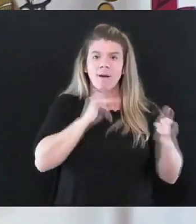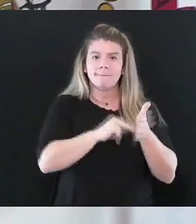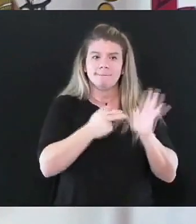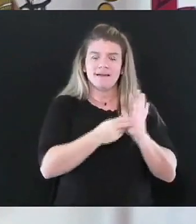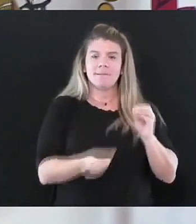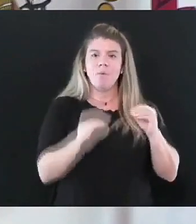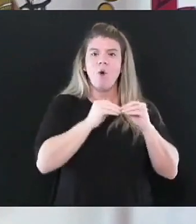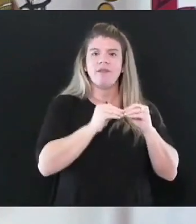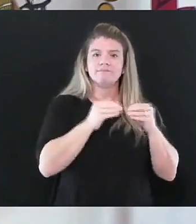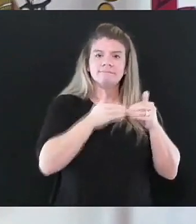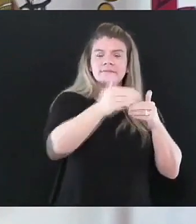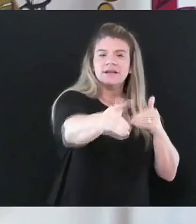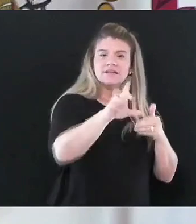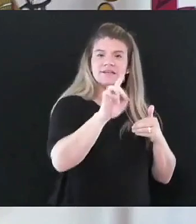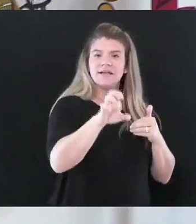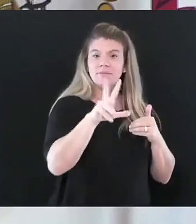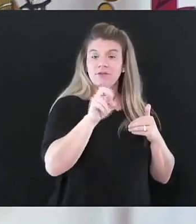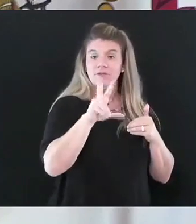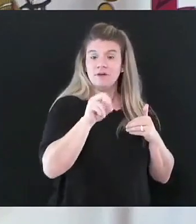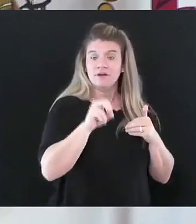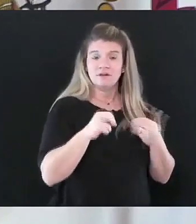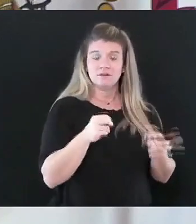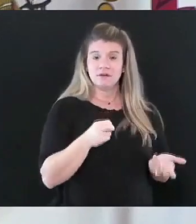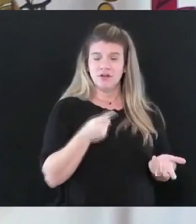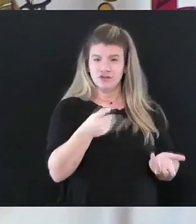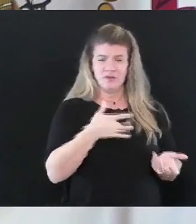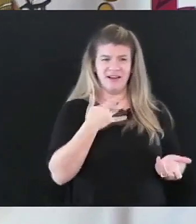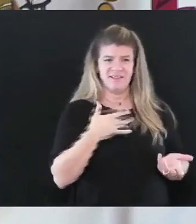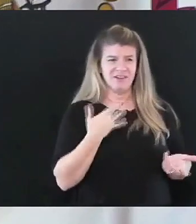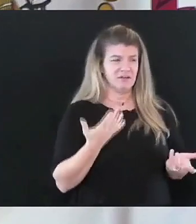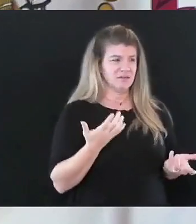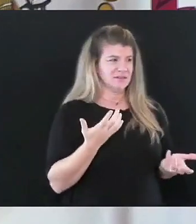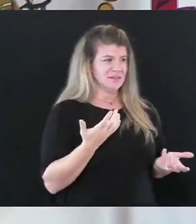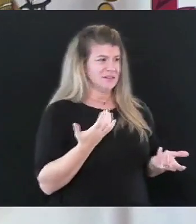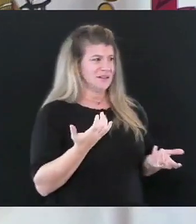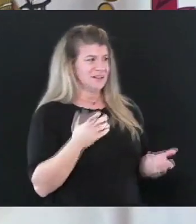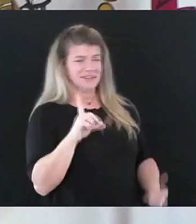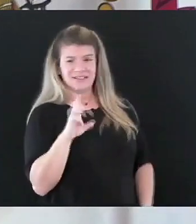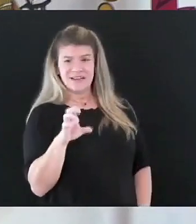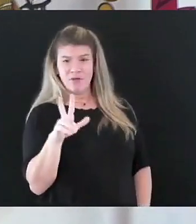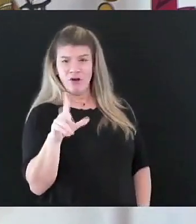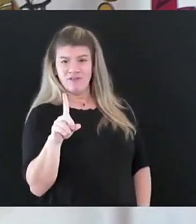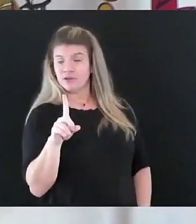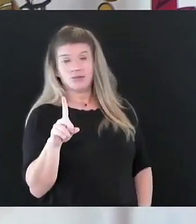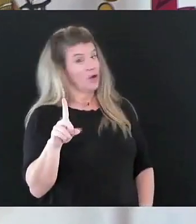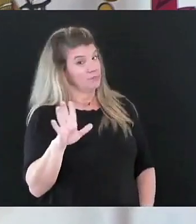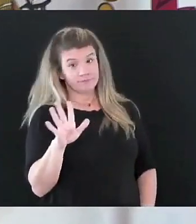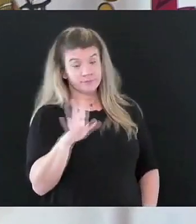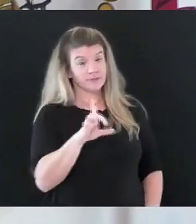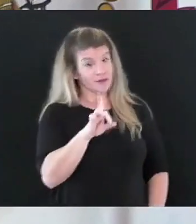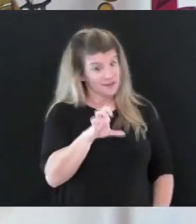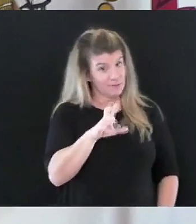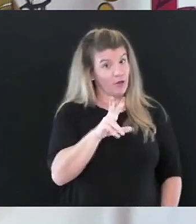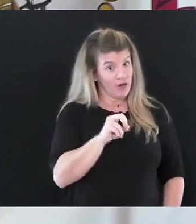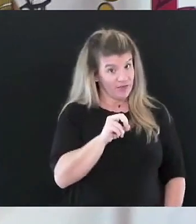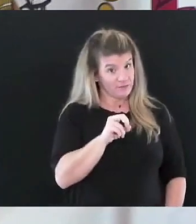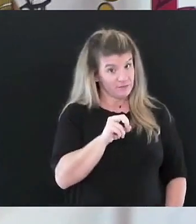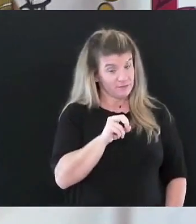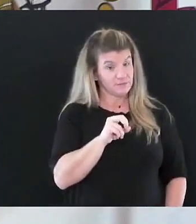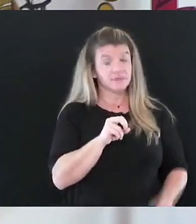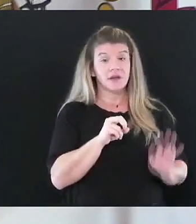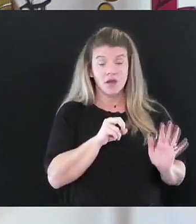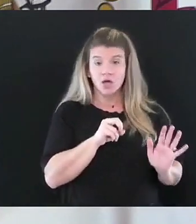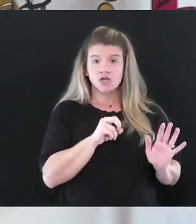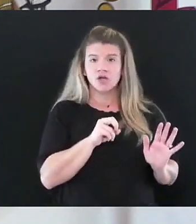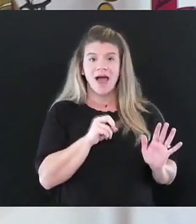than past December the 30th. And you may think, well, Justice, it's December the 31st. No, it's not. It's December the 30th. So